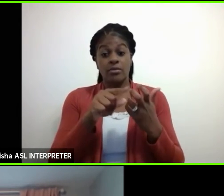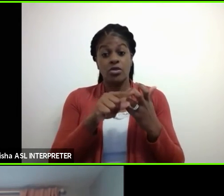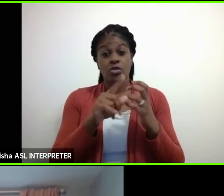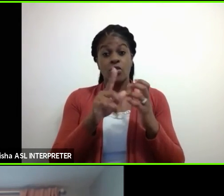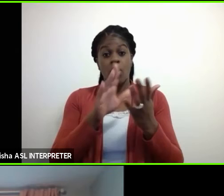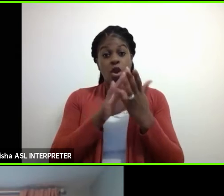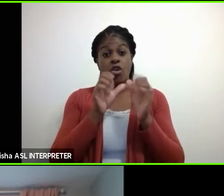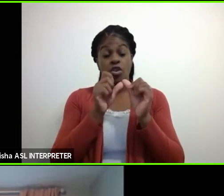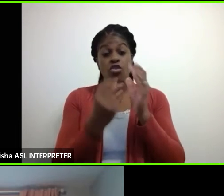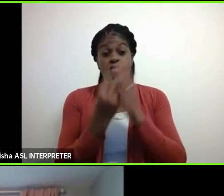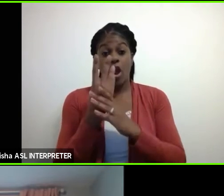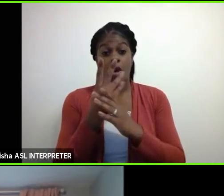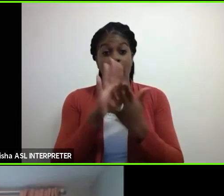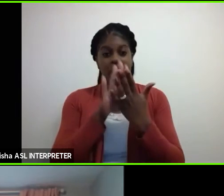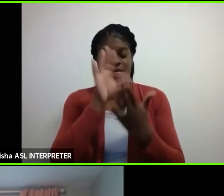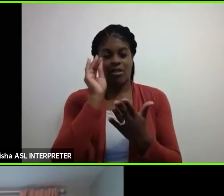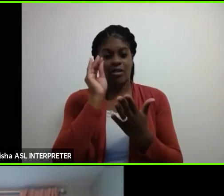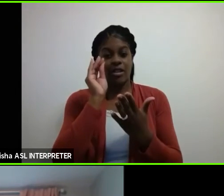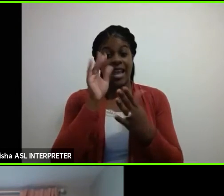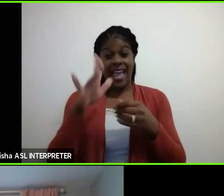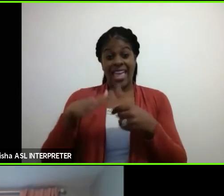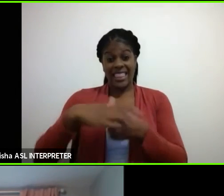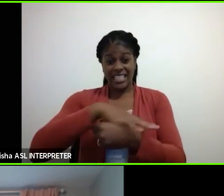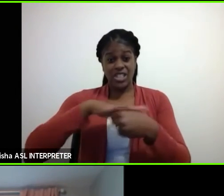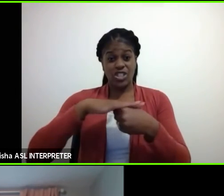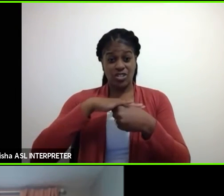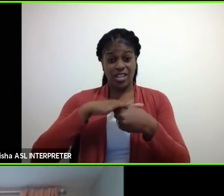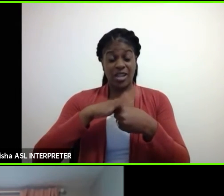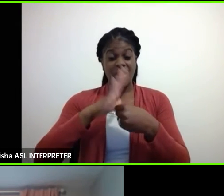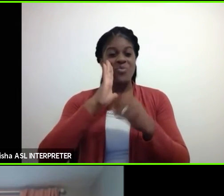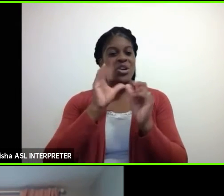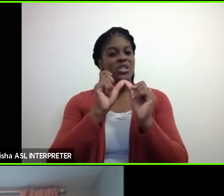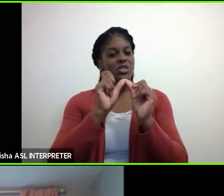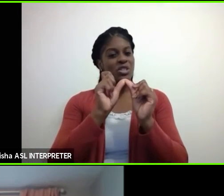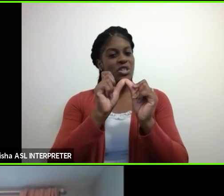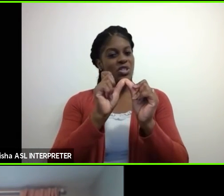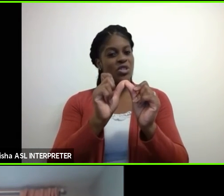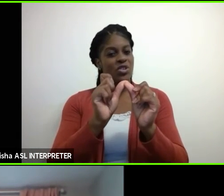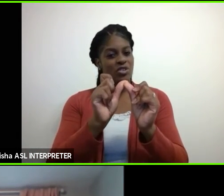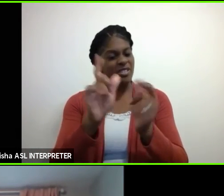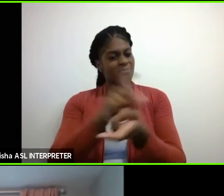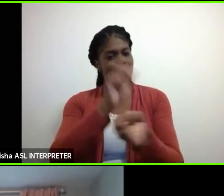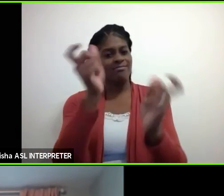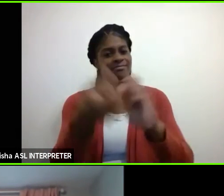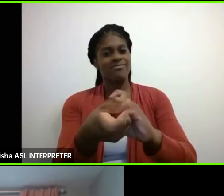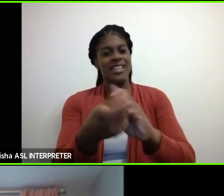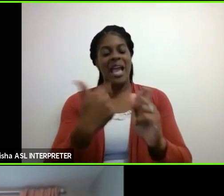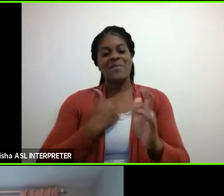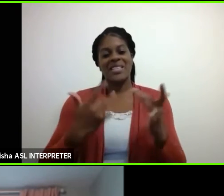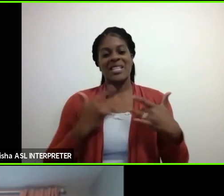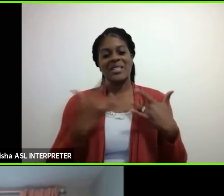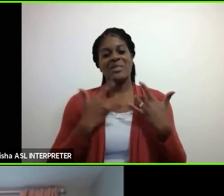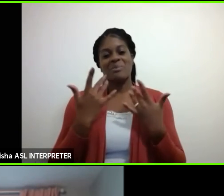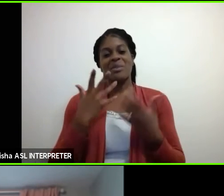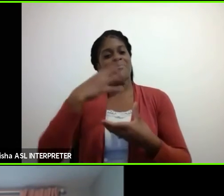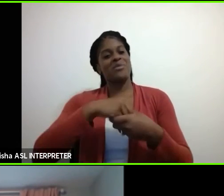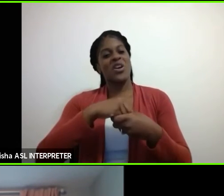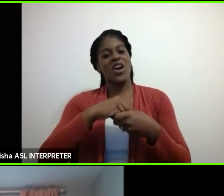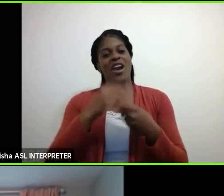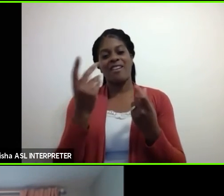in. So here in the district, we're going to continue to move that charge forward. I'm excited to be one of many leaders to do